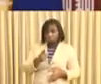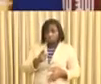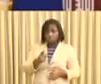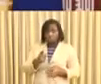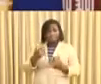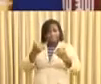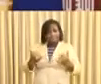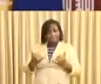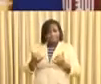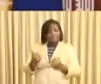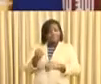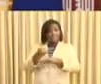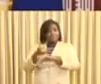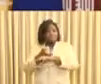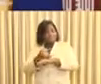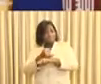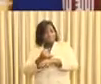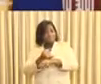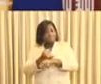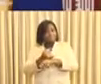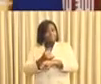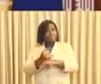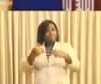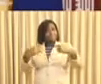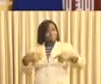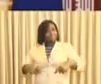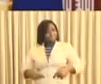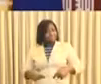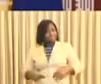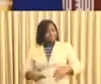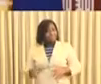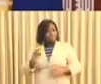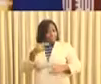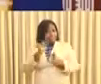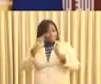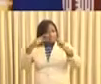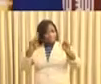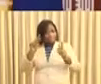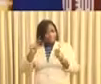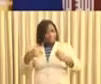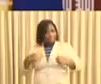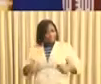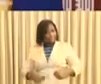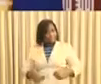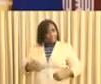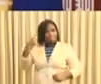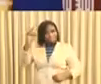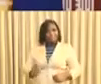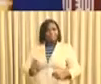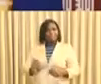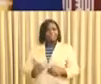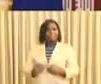infrastructure of our public health system, we will have to intensify our policies for the growth of our